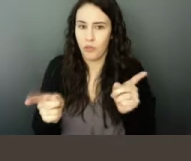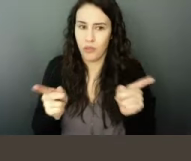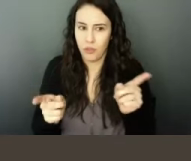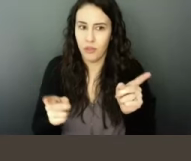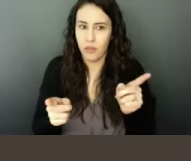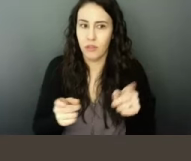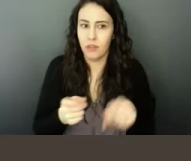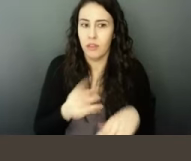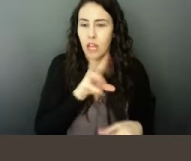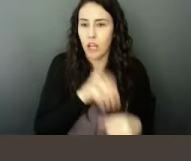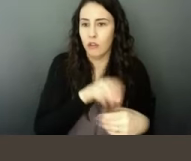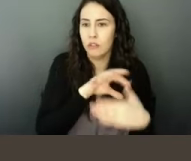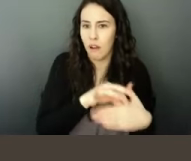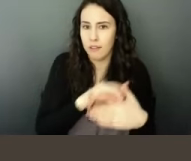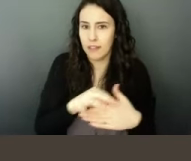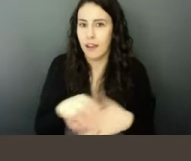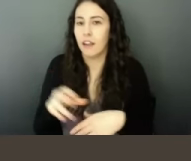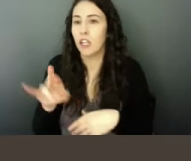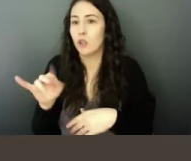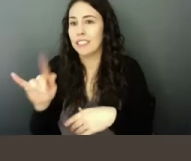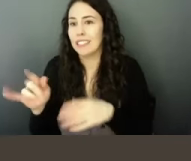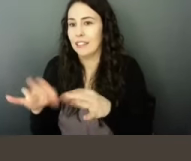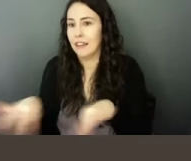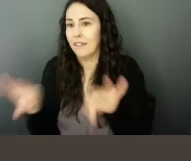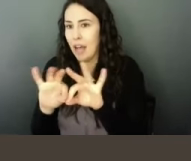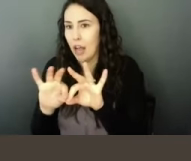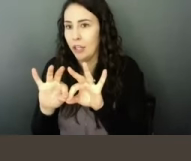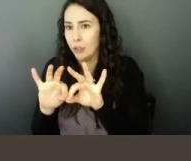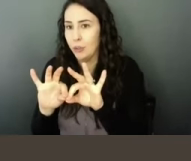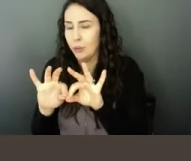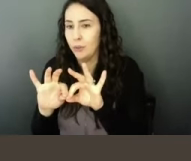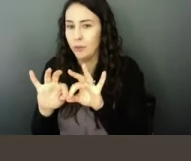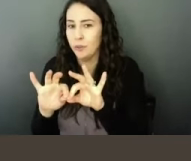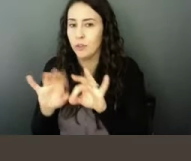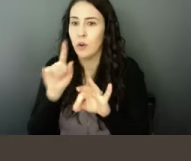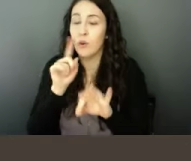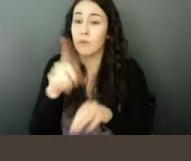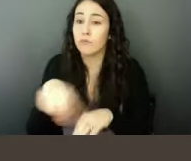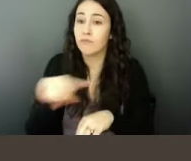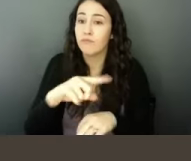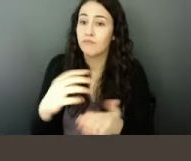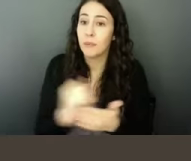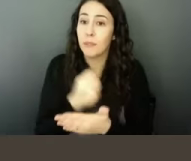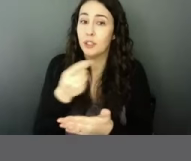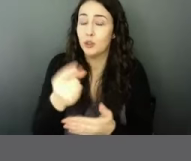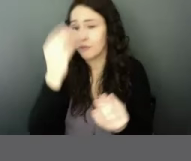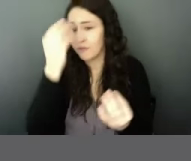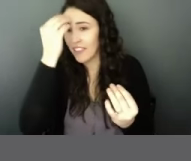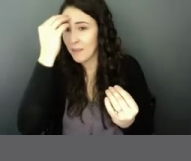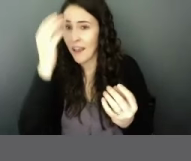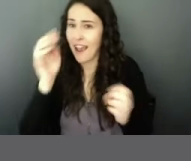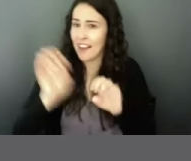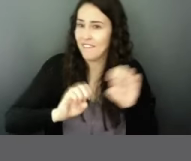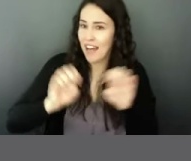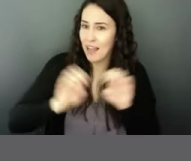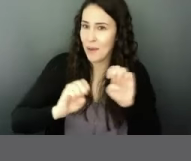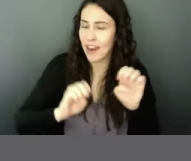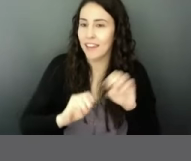all an opportunity to evaluate equitable assessment and hopefully consider these tricks that we've shared with you a little